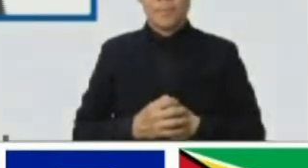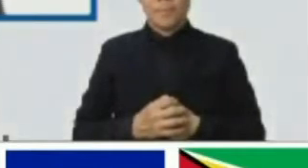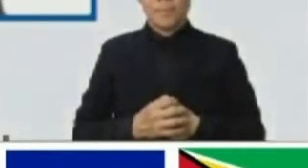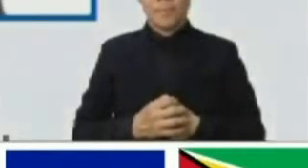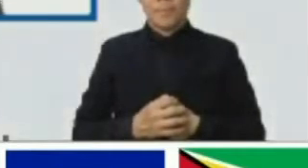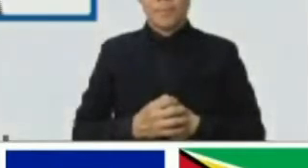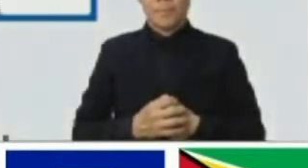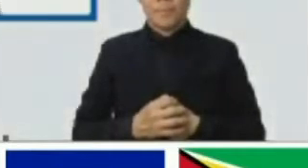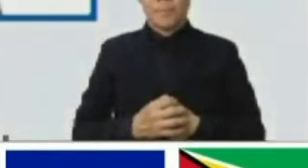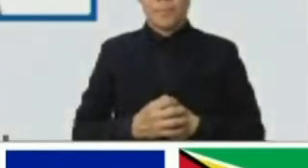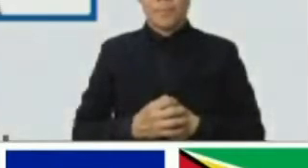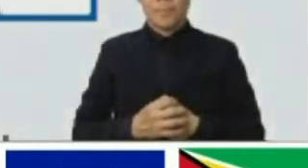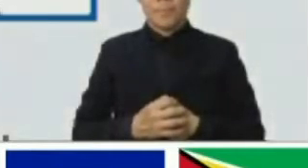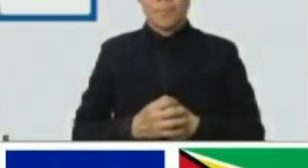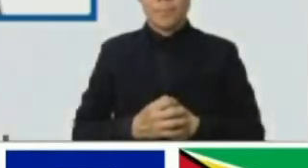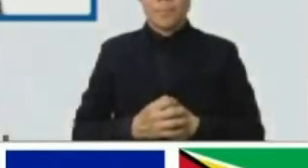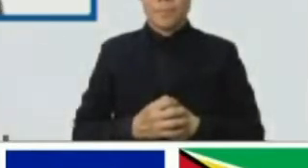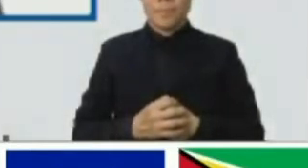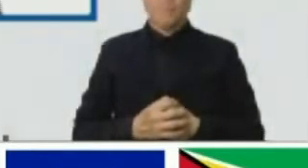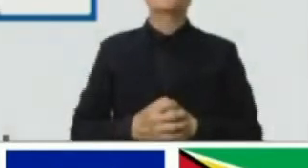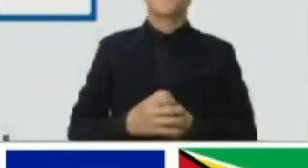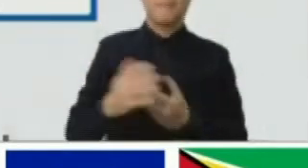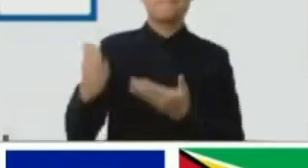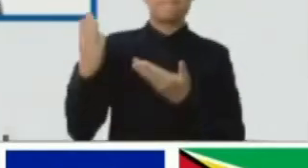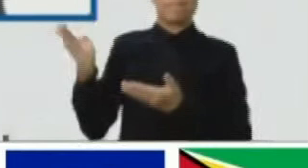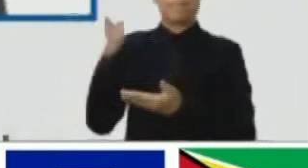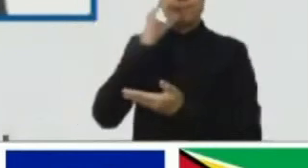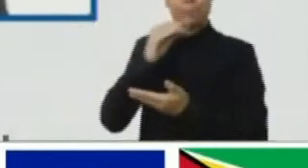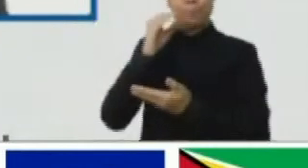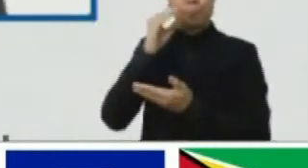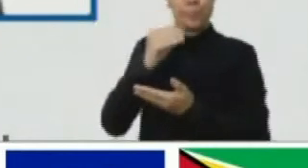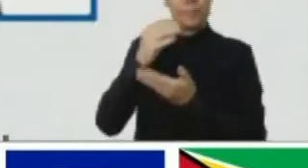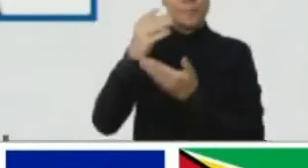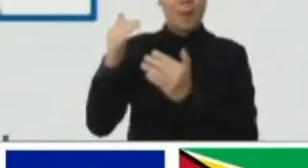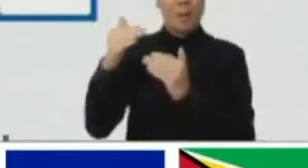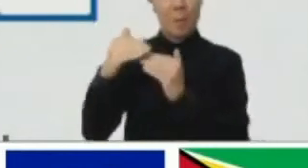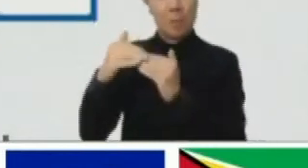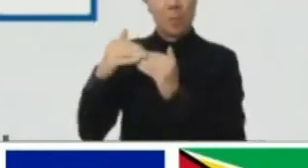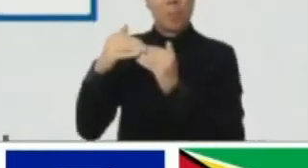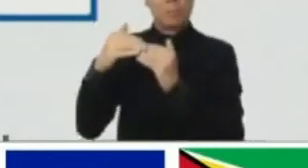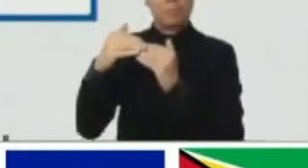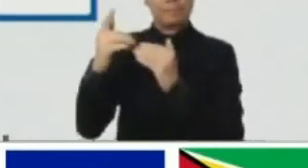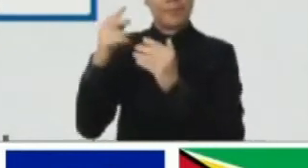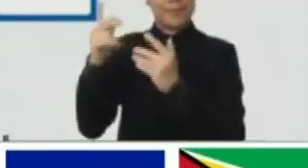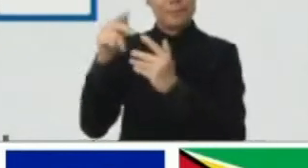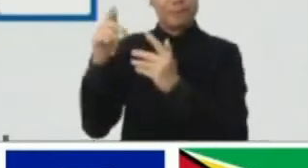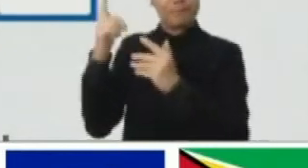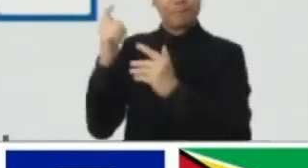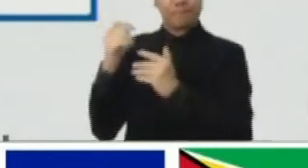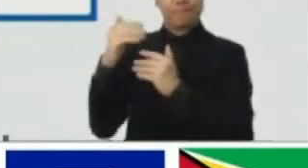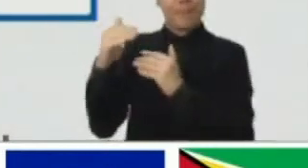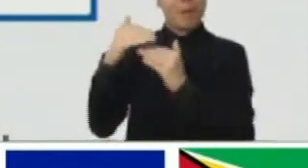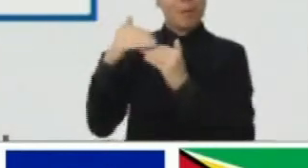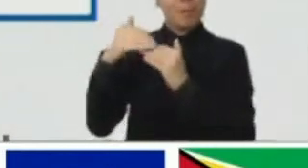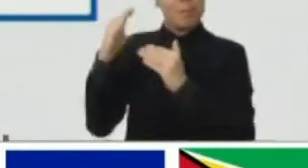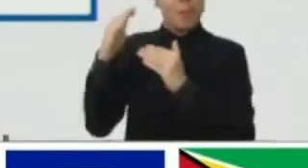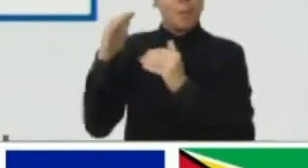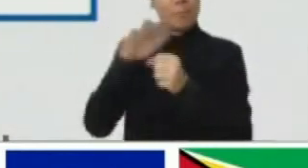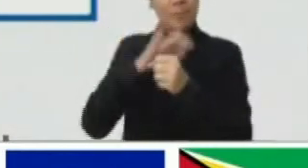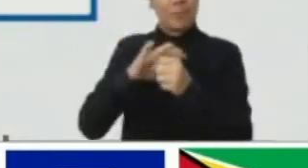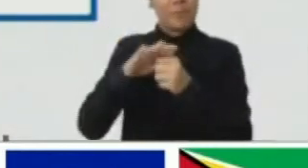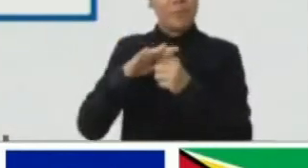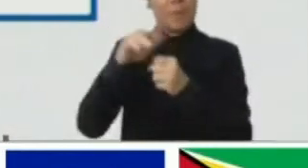across the region, PAHO has warned of increased infection rates in the Caribbean, parts of Canada, Mexico, Bolivia, and